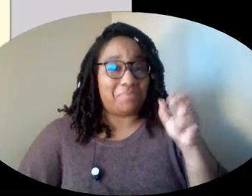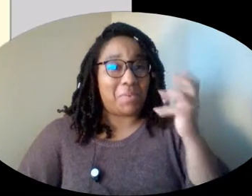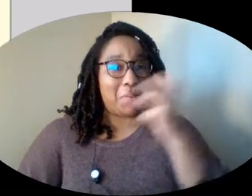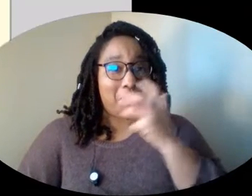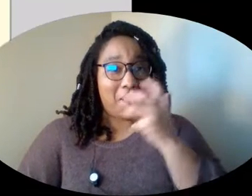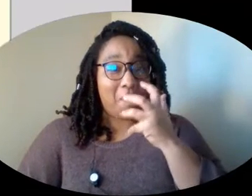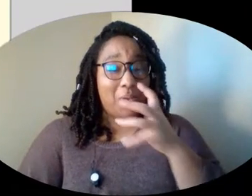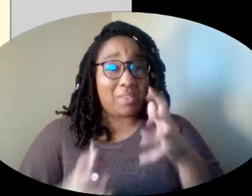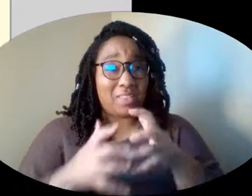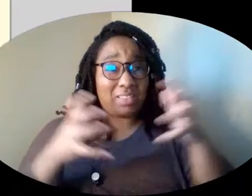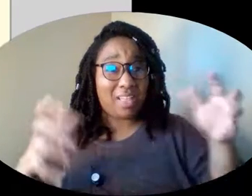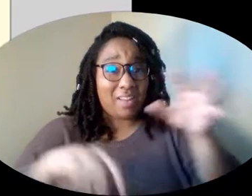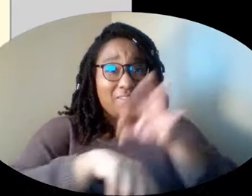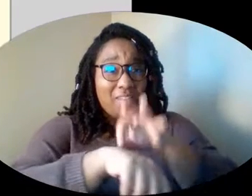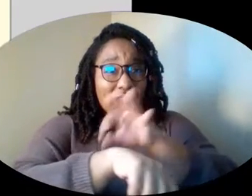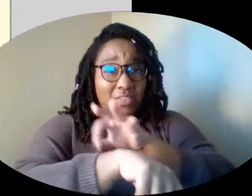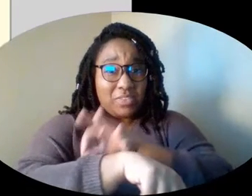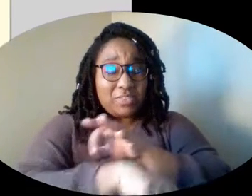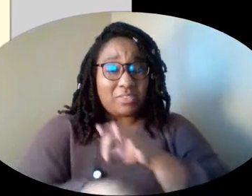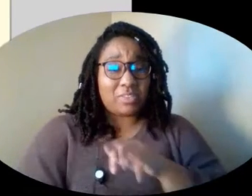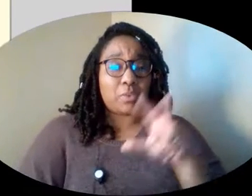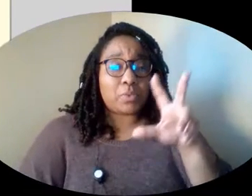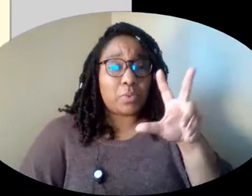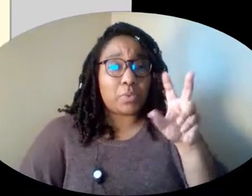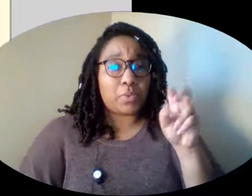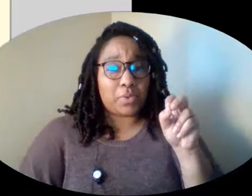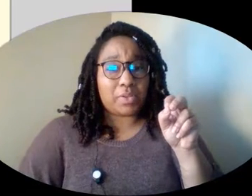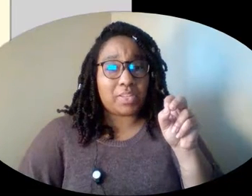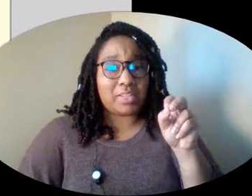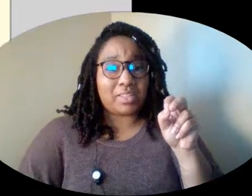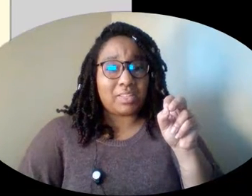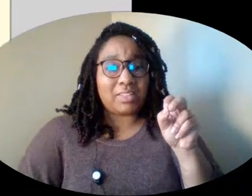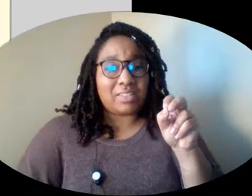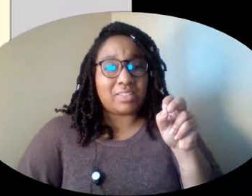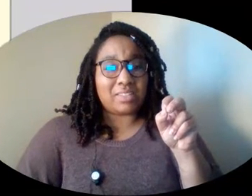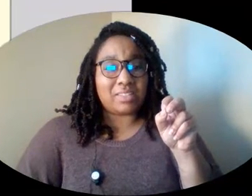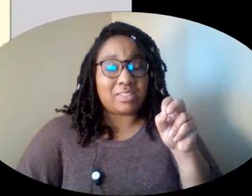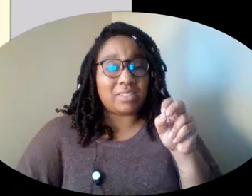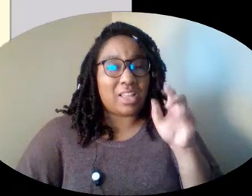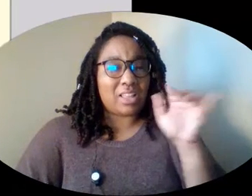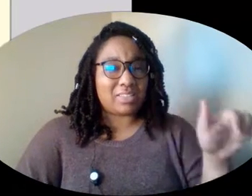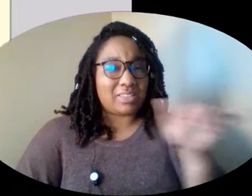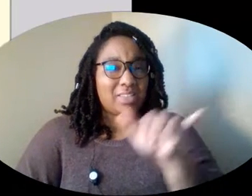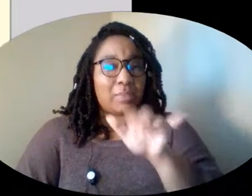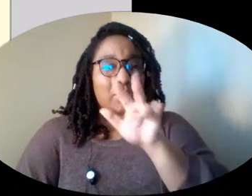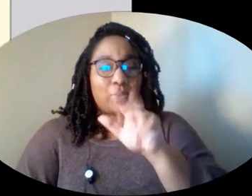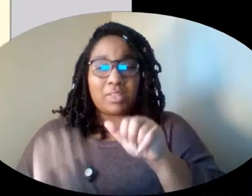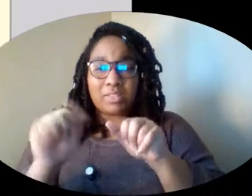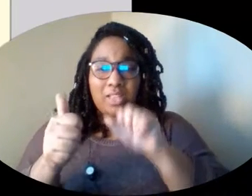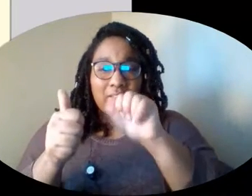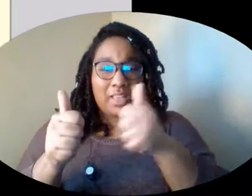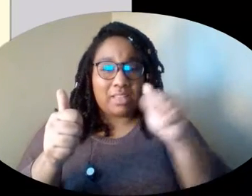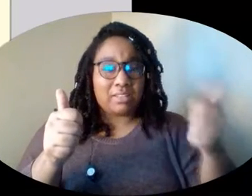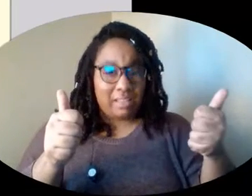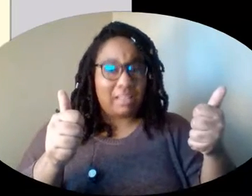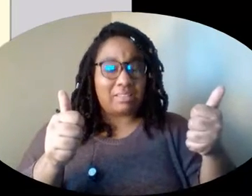is a lot of feathers. So 30 is like 3 tens. You can actually see